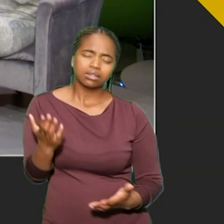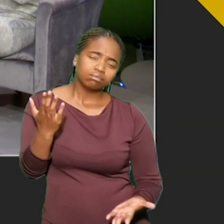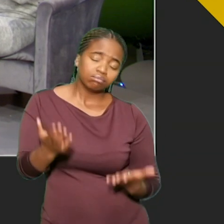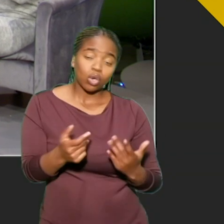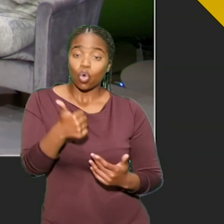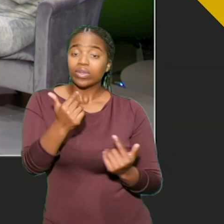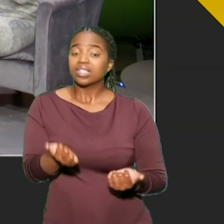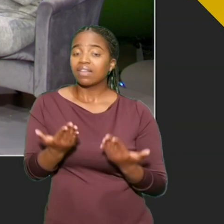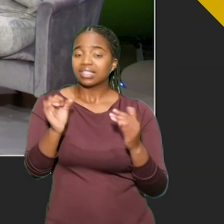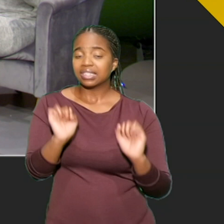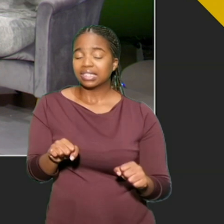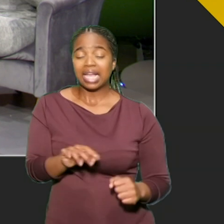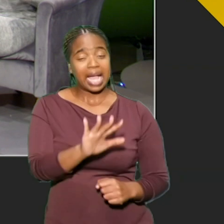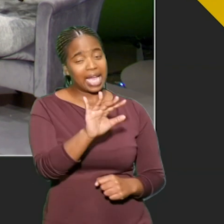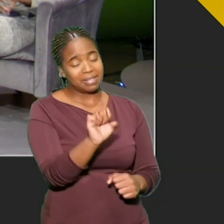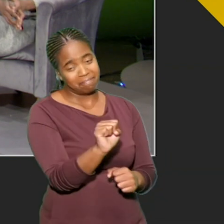good service.